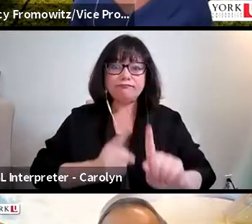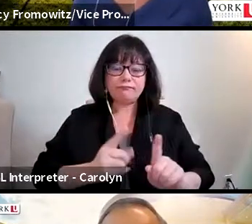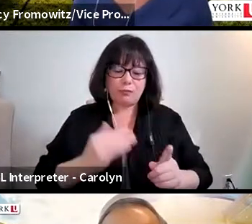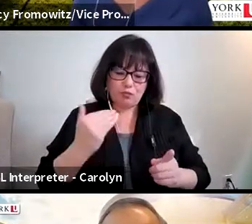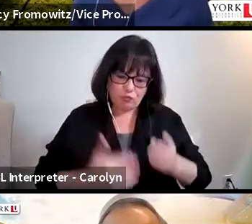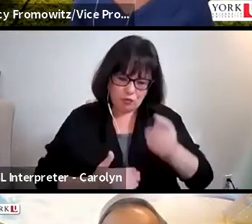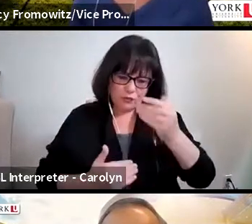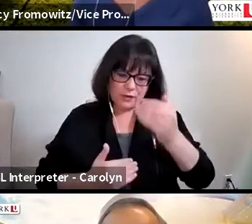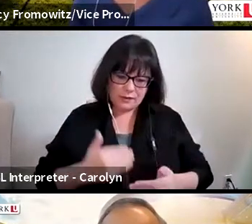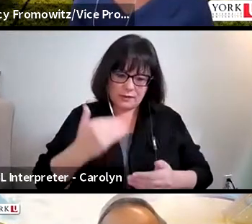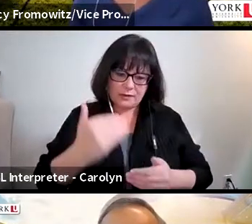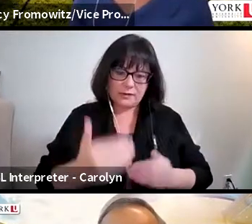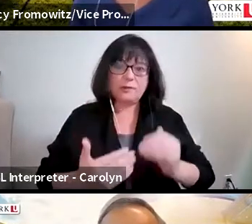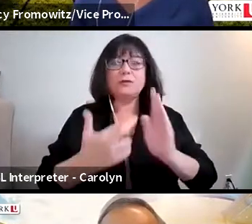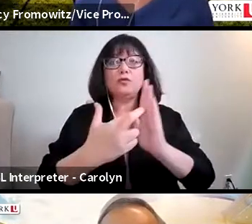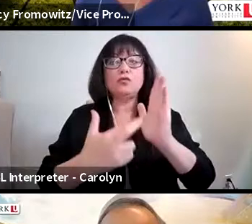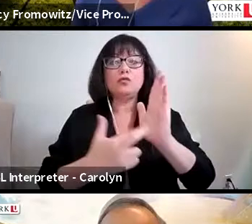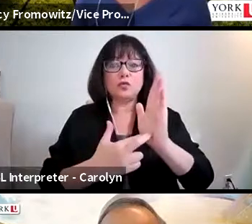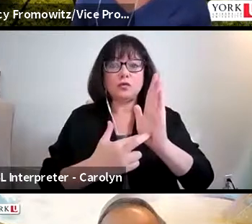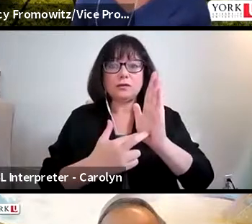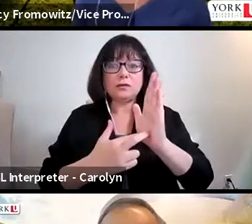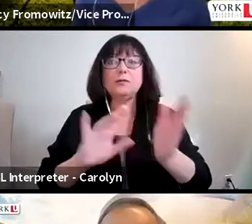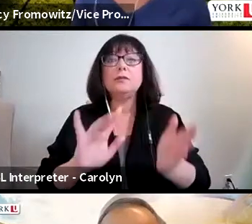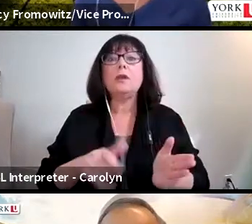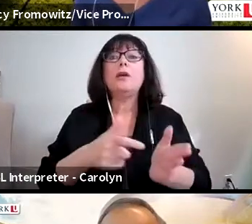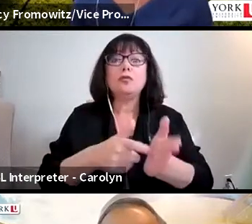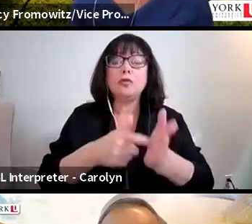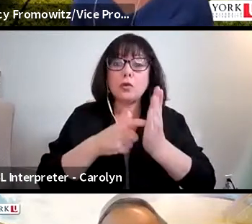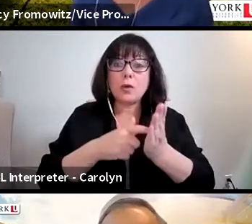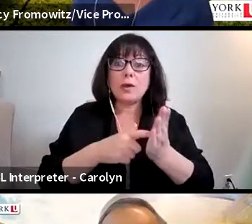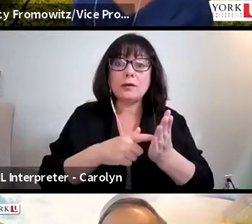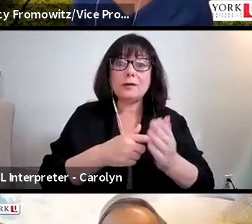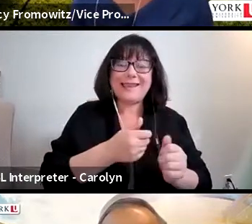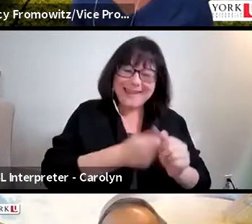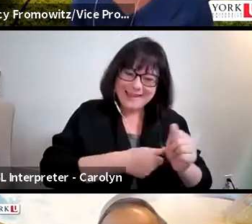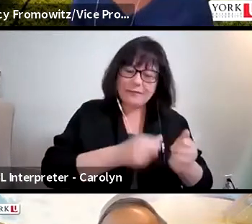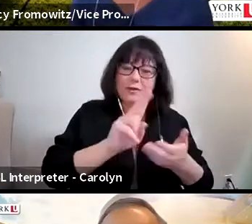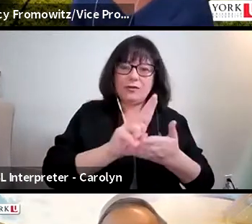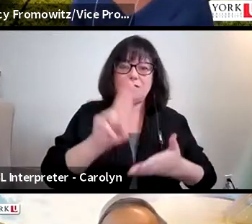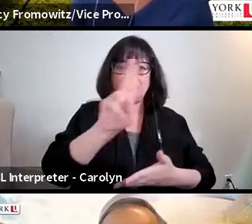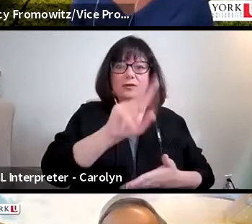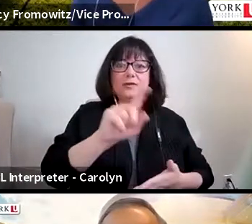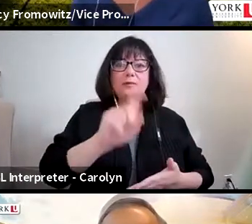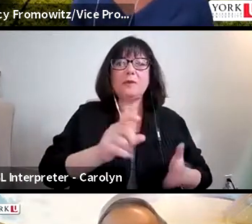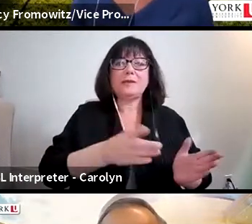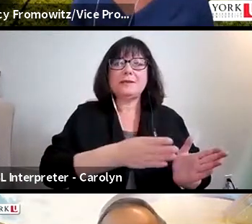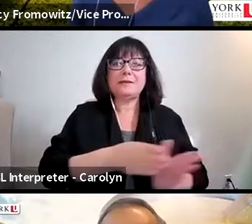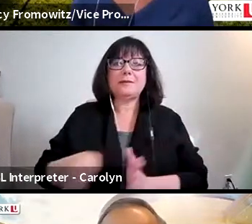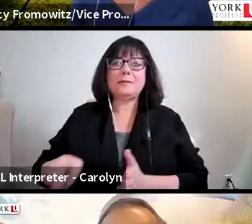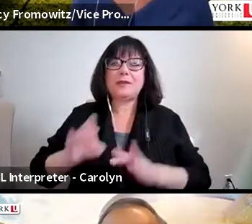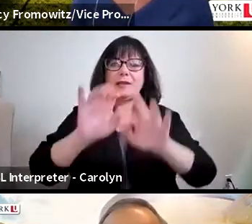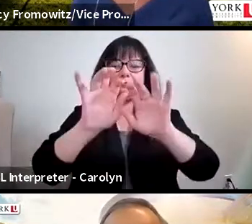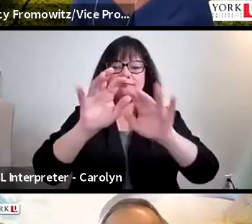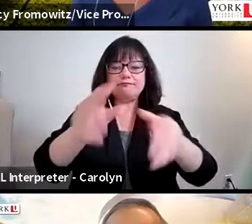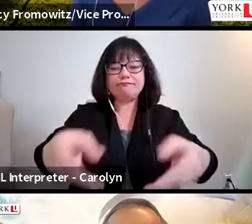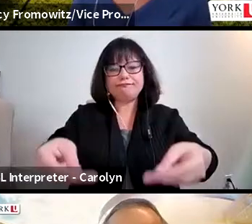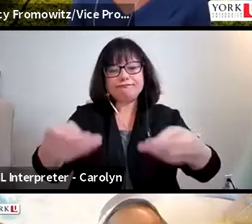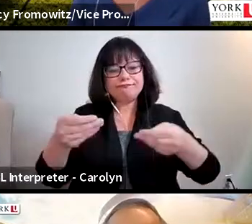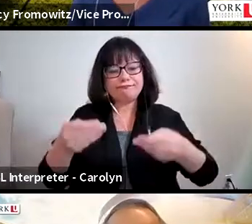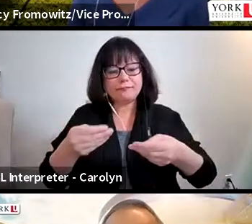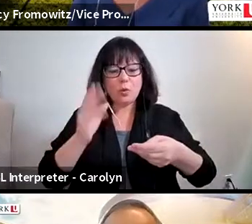university would have to submit a plan for how we would support international students coming in, the